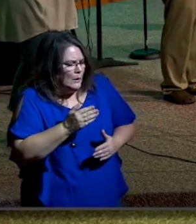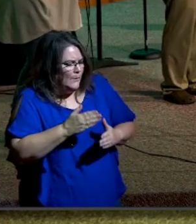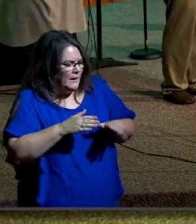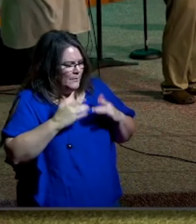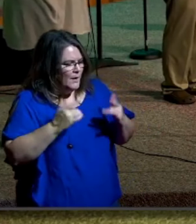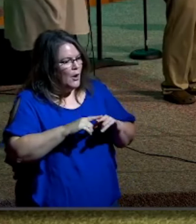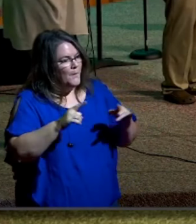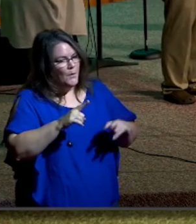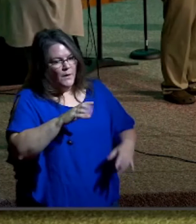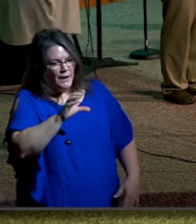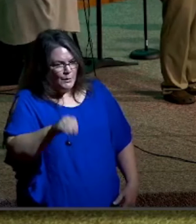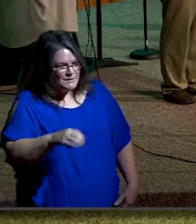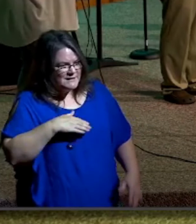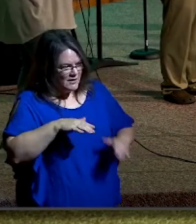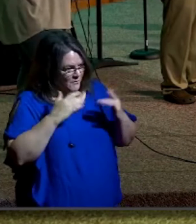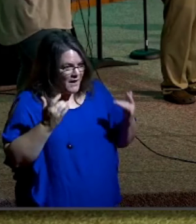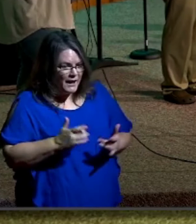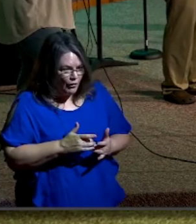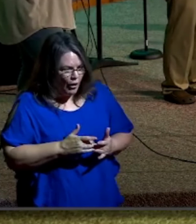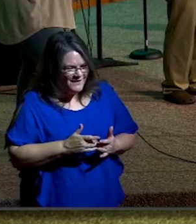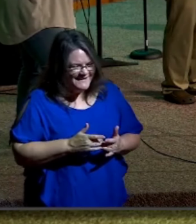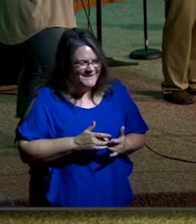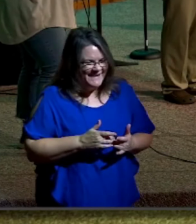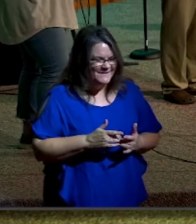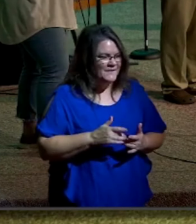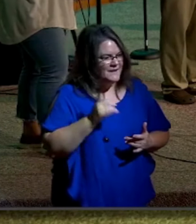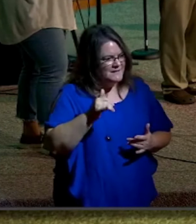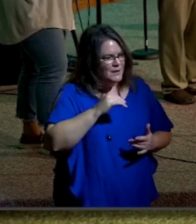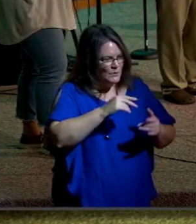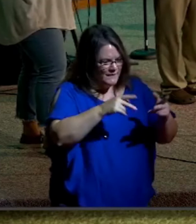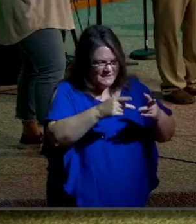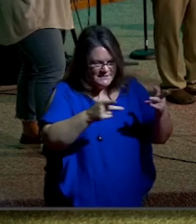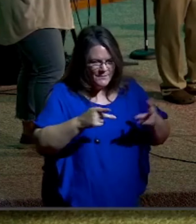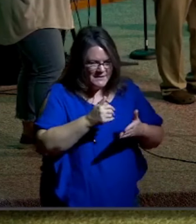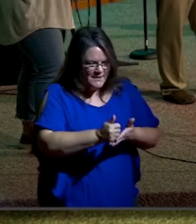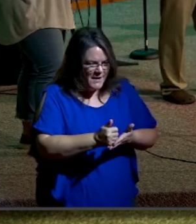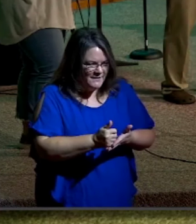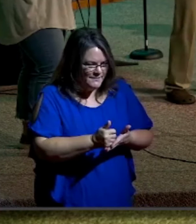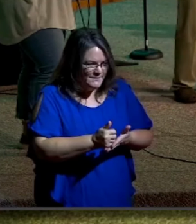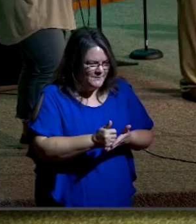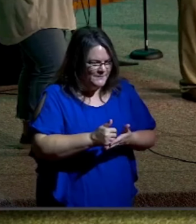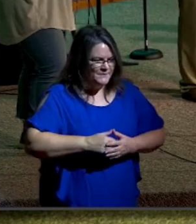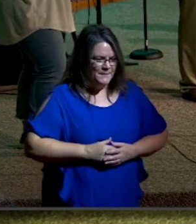of my heart? Is that you in this place? Amen. Amen.